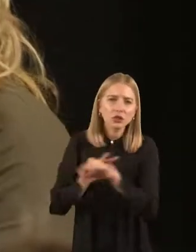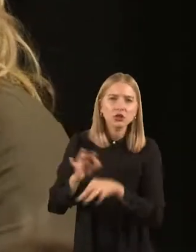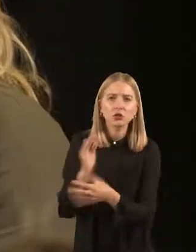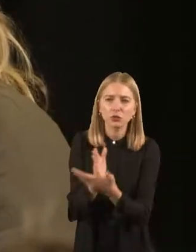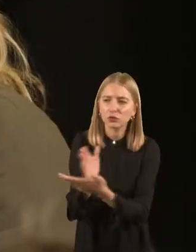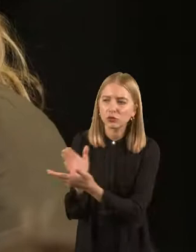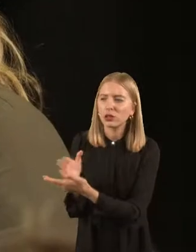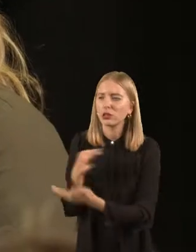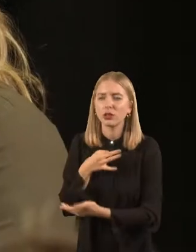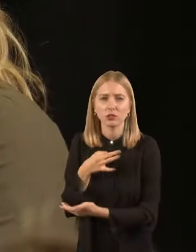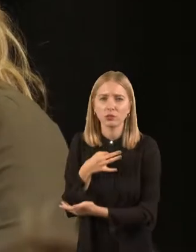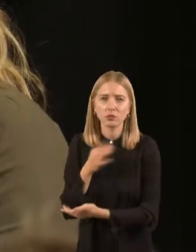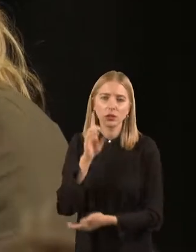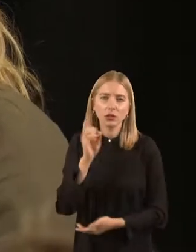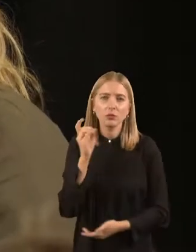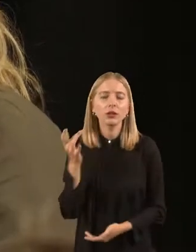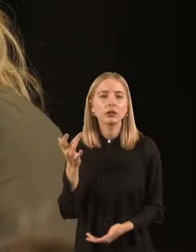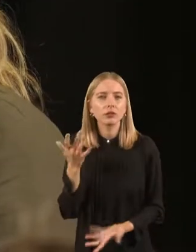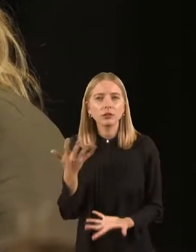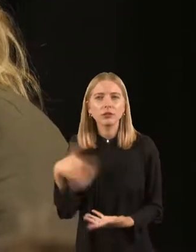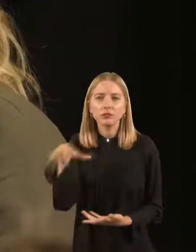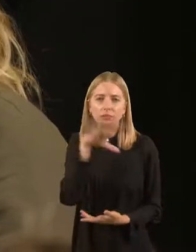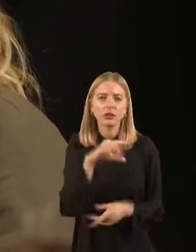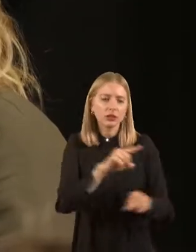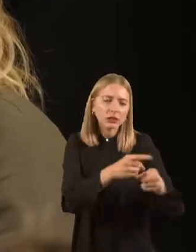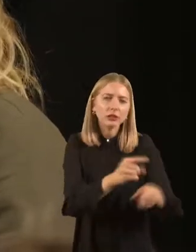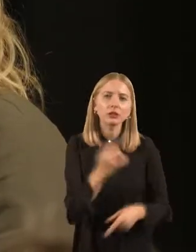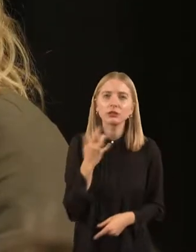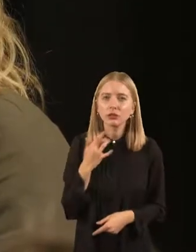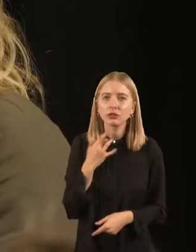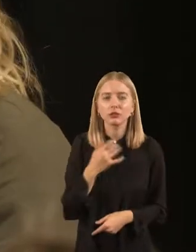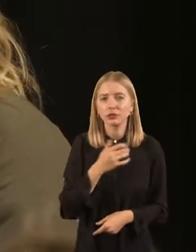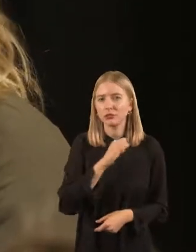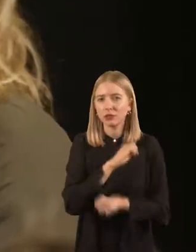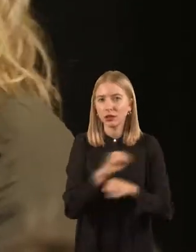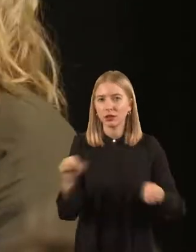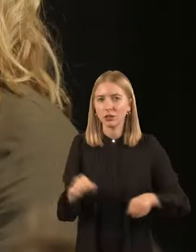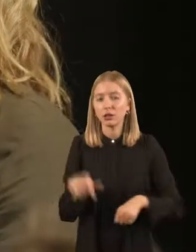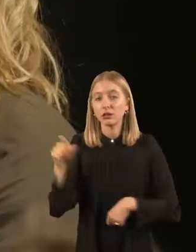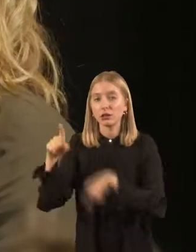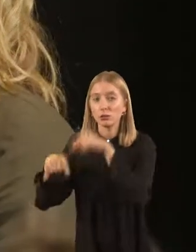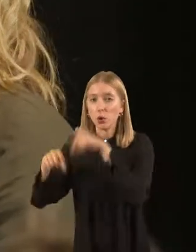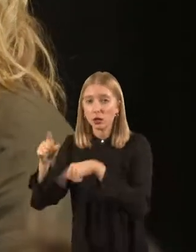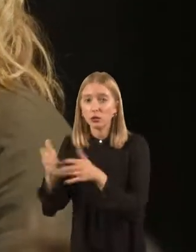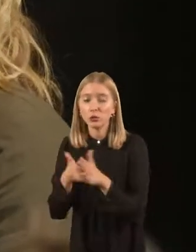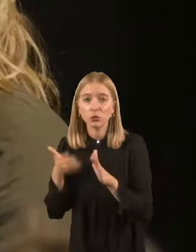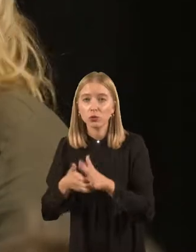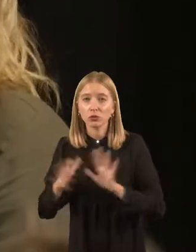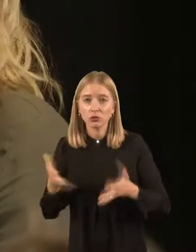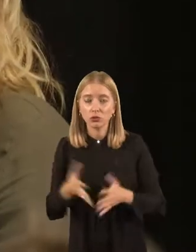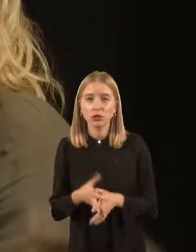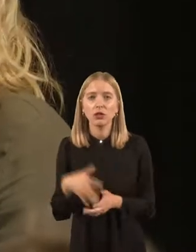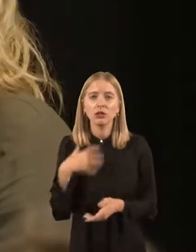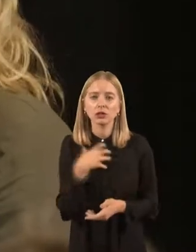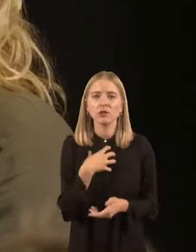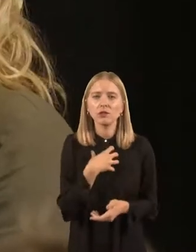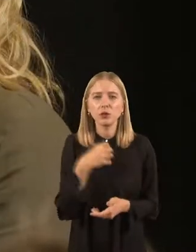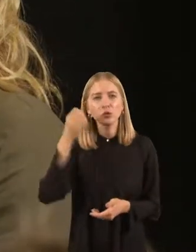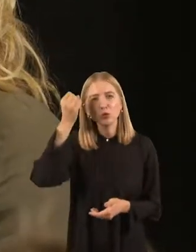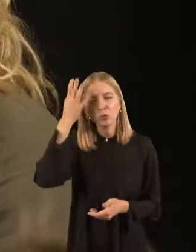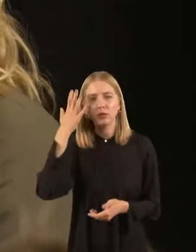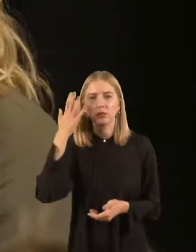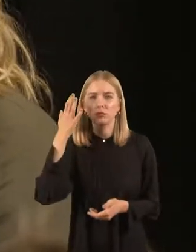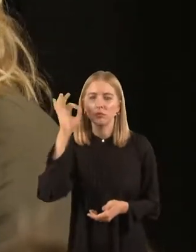The municipalities might have a very active mayor or a very active architect,